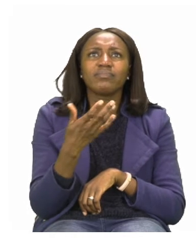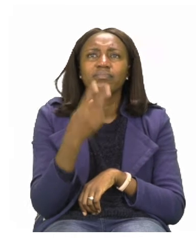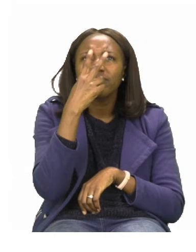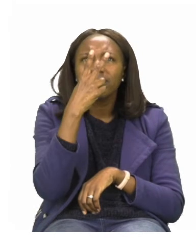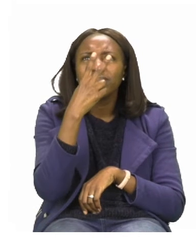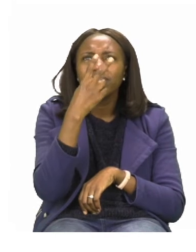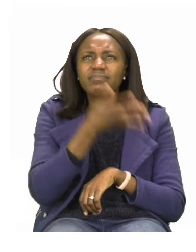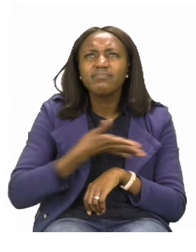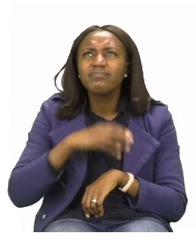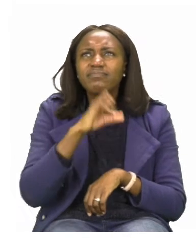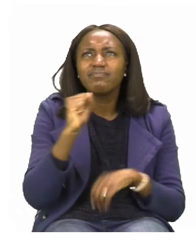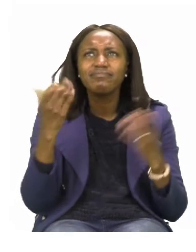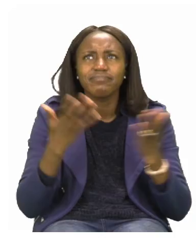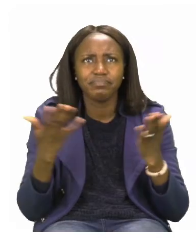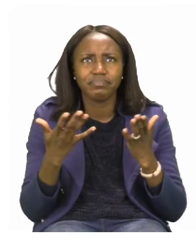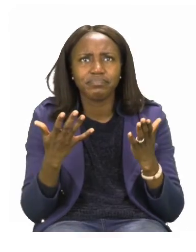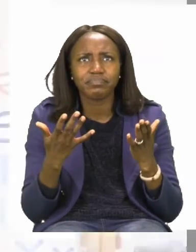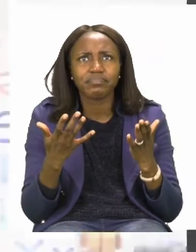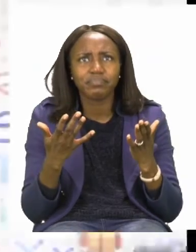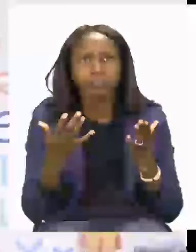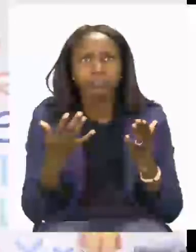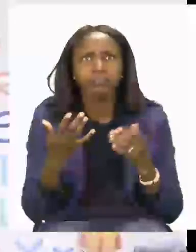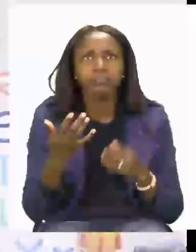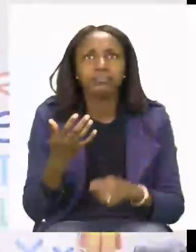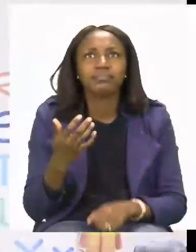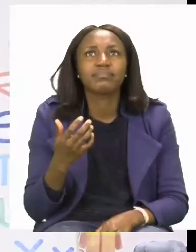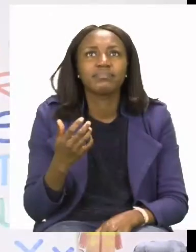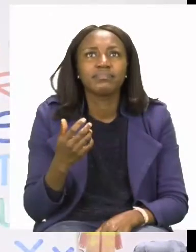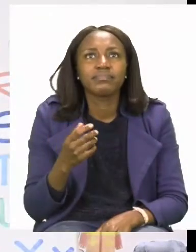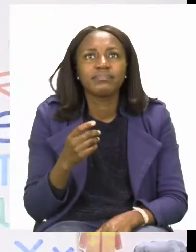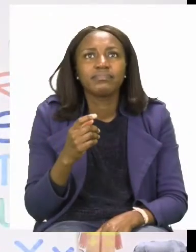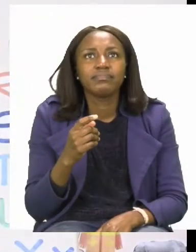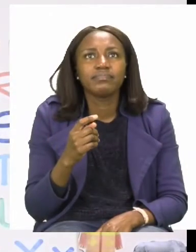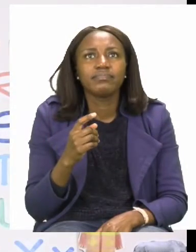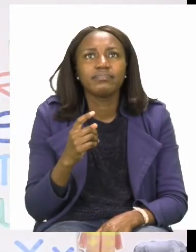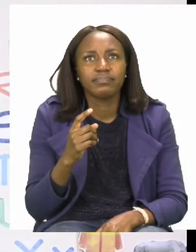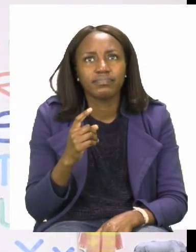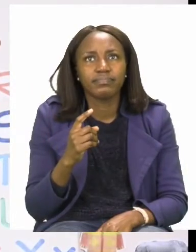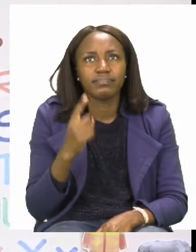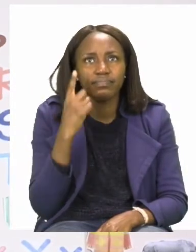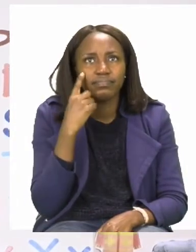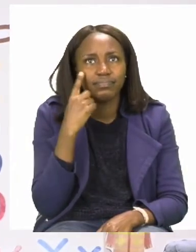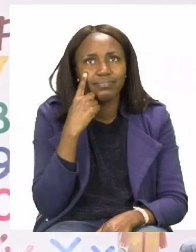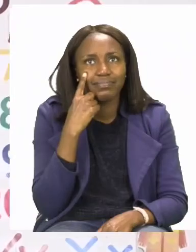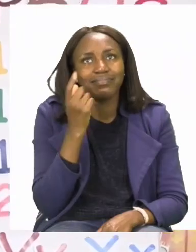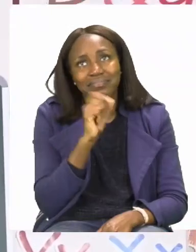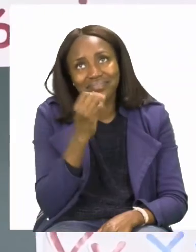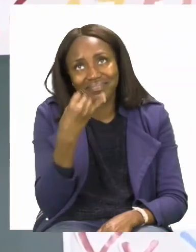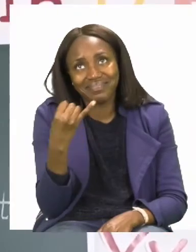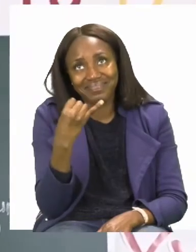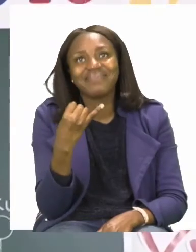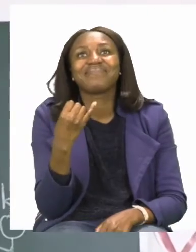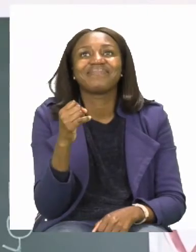find Susan and then we count together. I have the same people. Well, not quite. They are stick